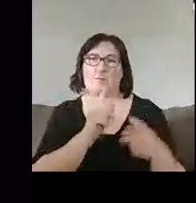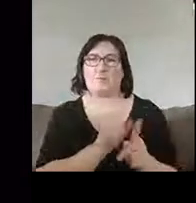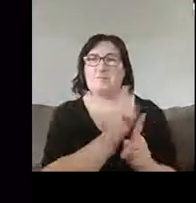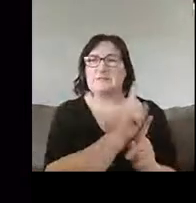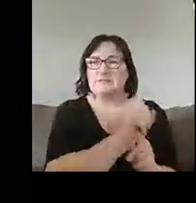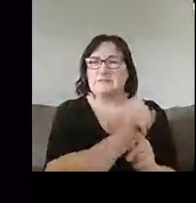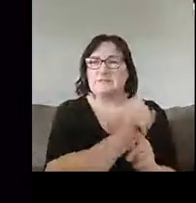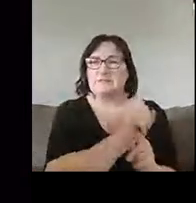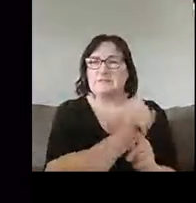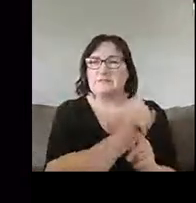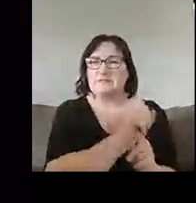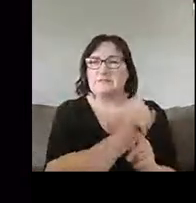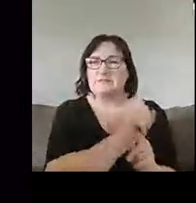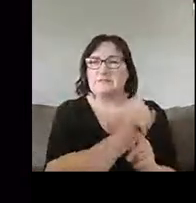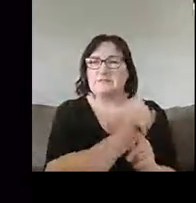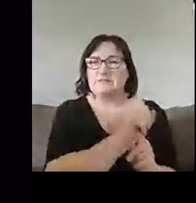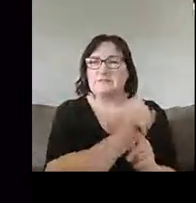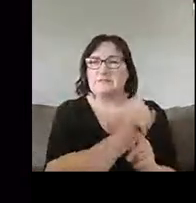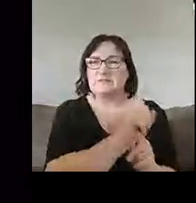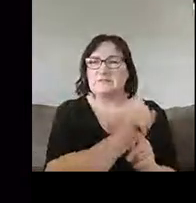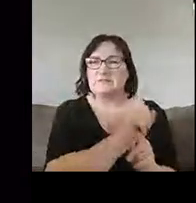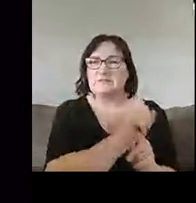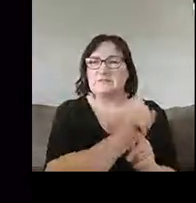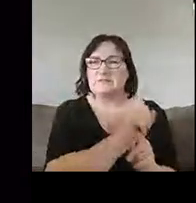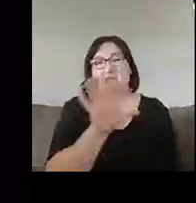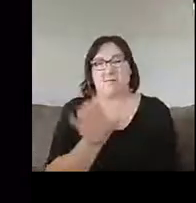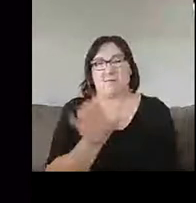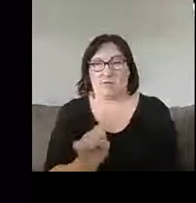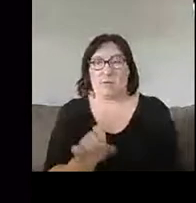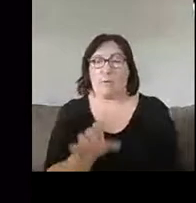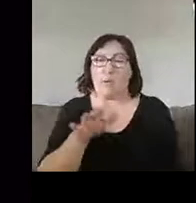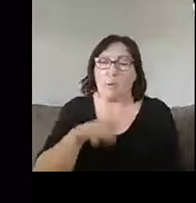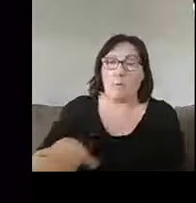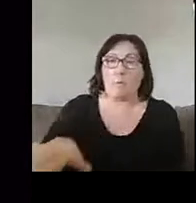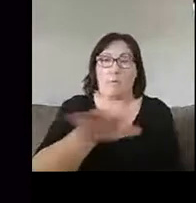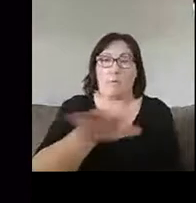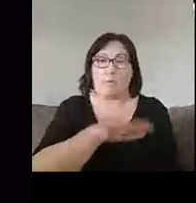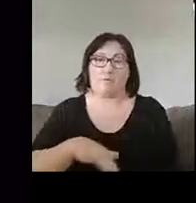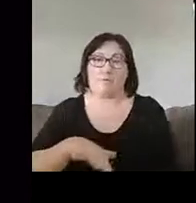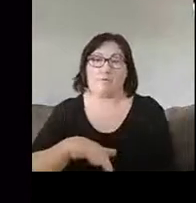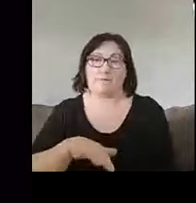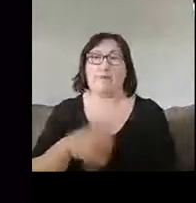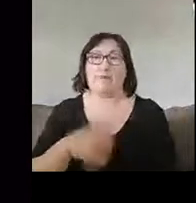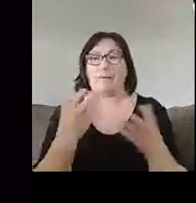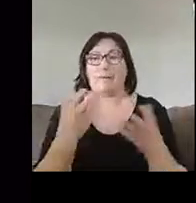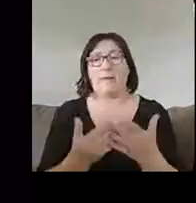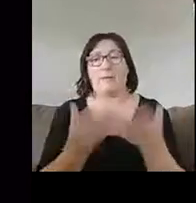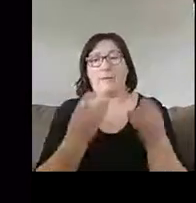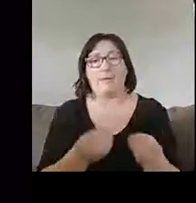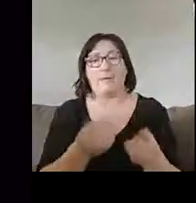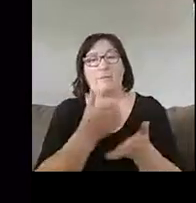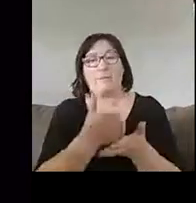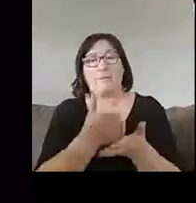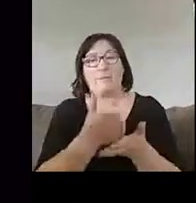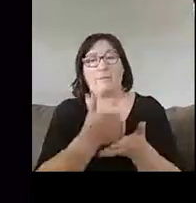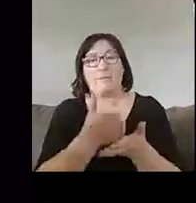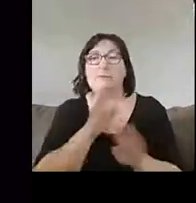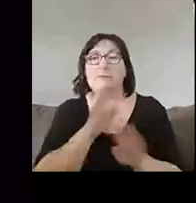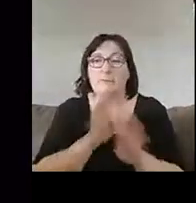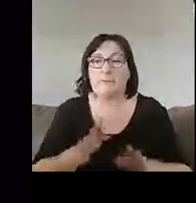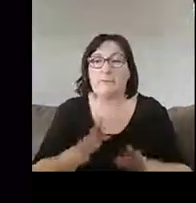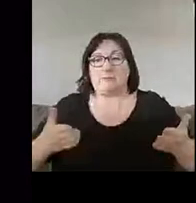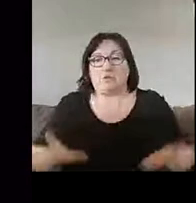South Africa. So all of us can get a part of this basic service. So after we've